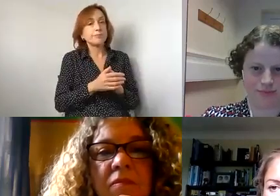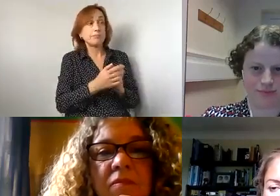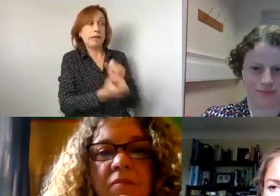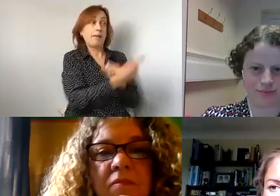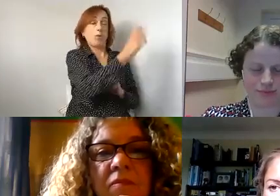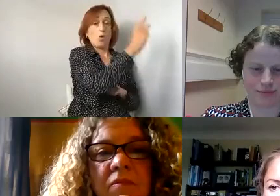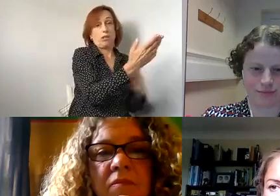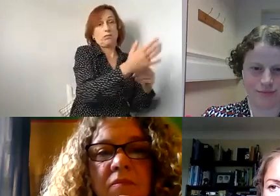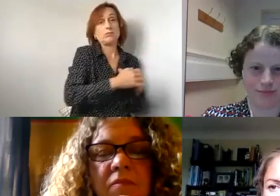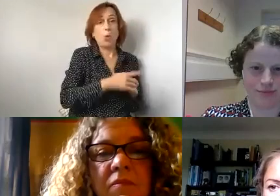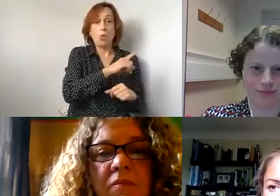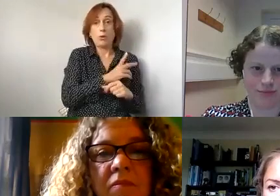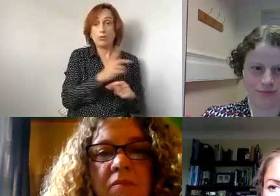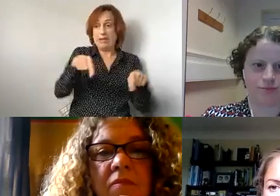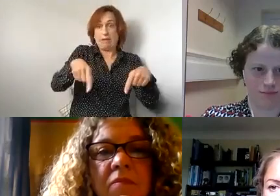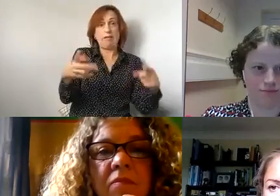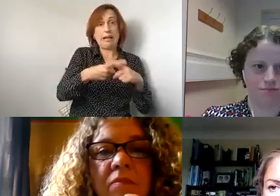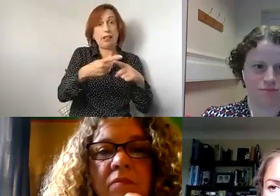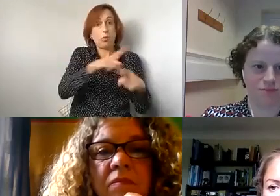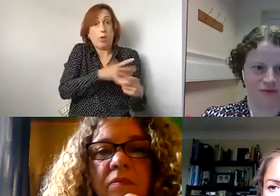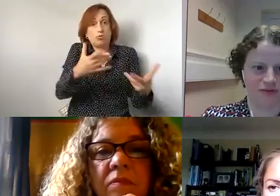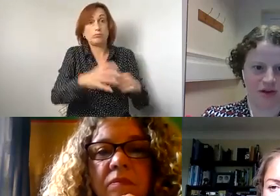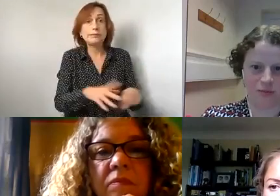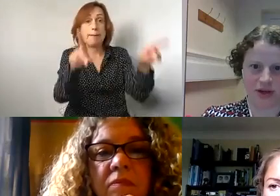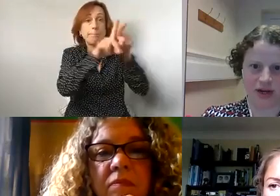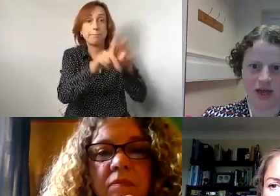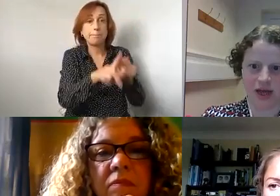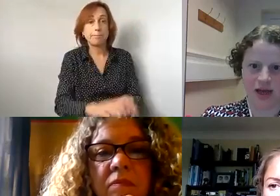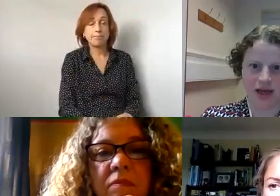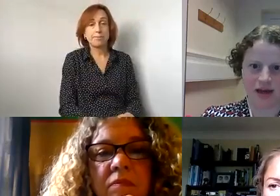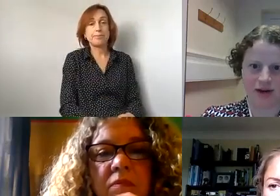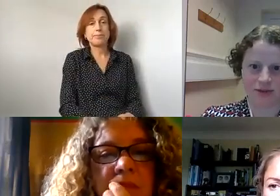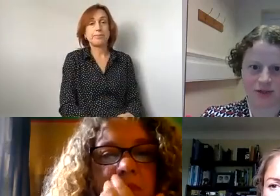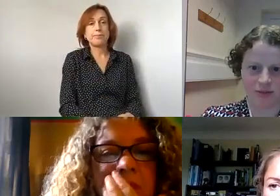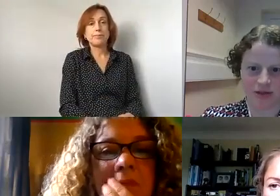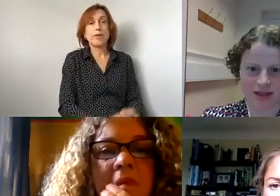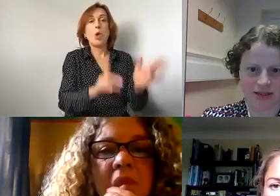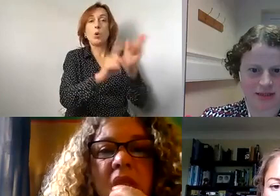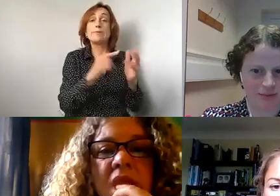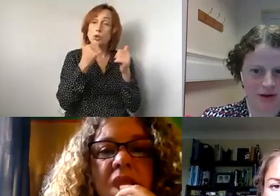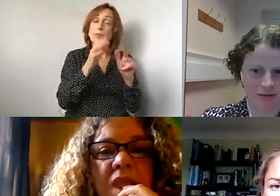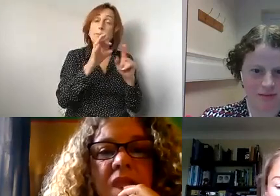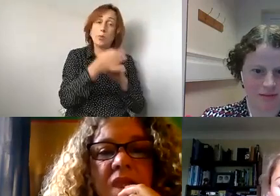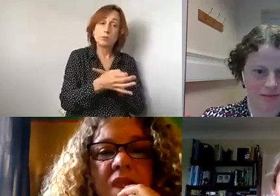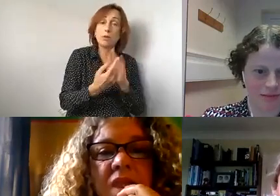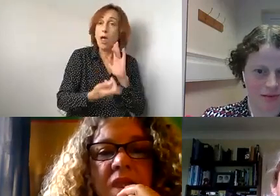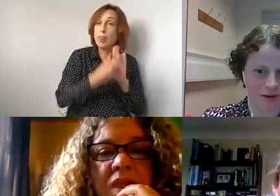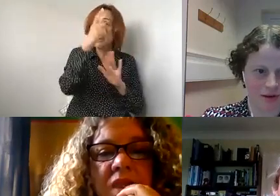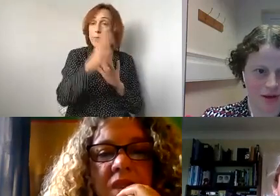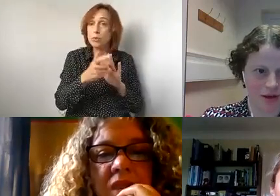know, why can't it happen here? Very good point. Anyone else wants to come in on this one?